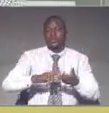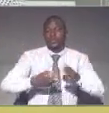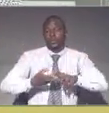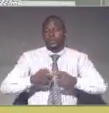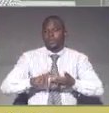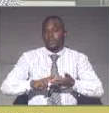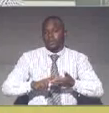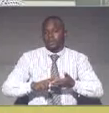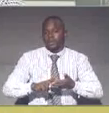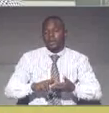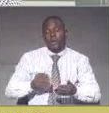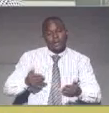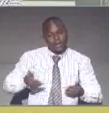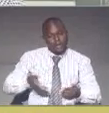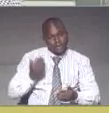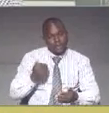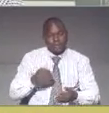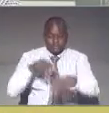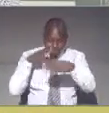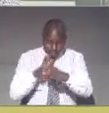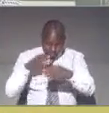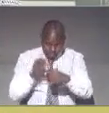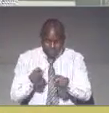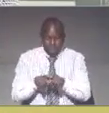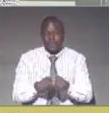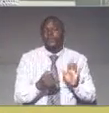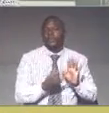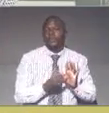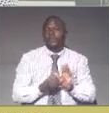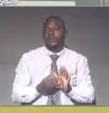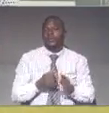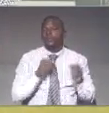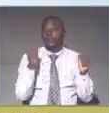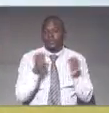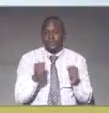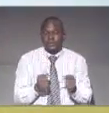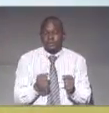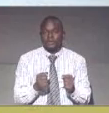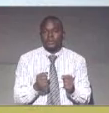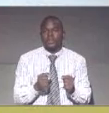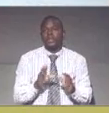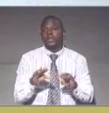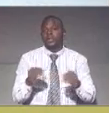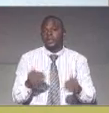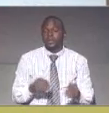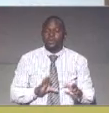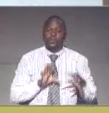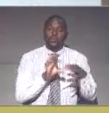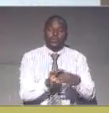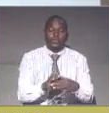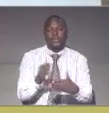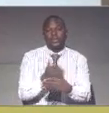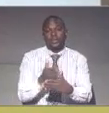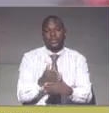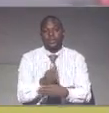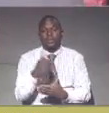between early diagnosis and the outcome of the patient. In order to bridge the gaps in